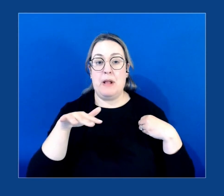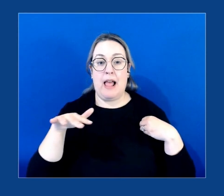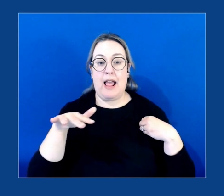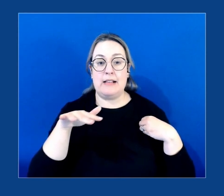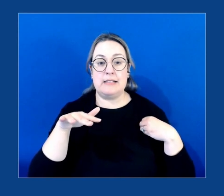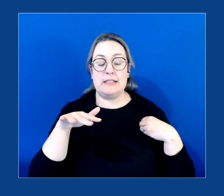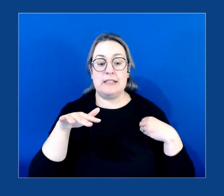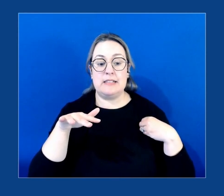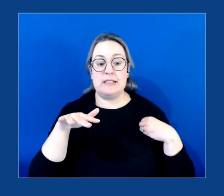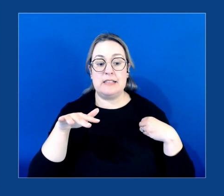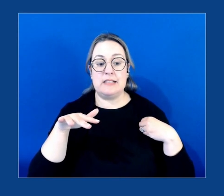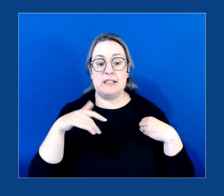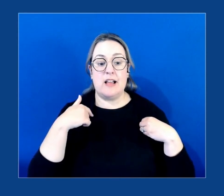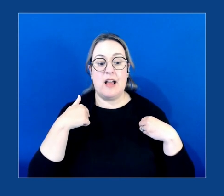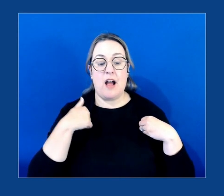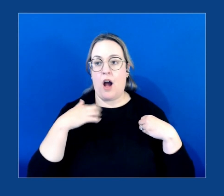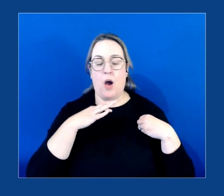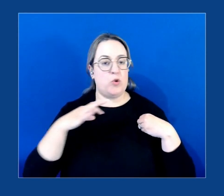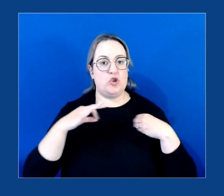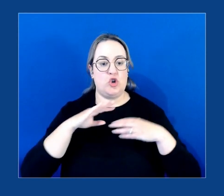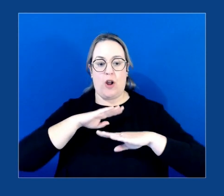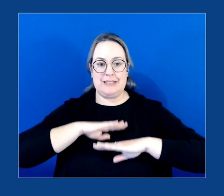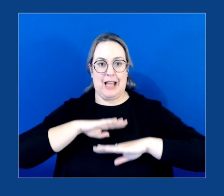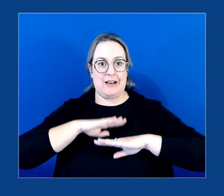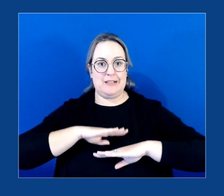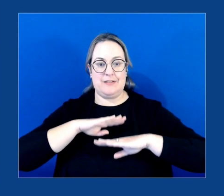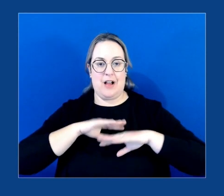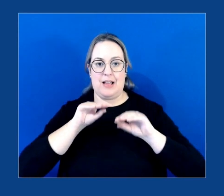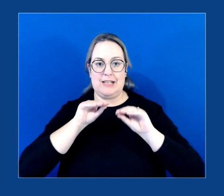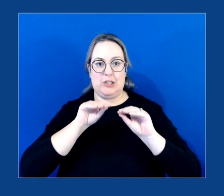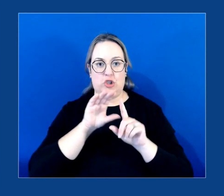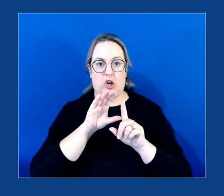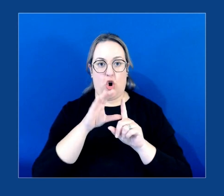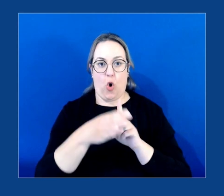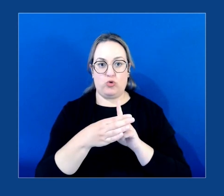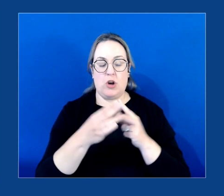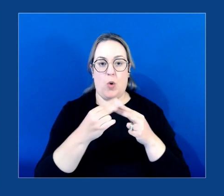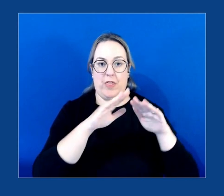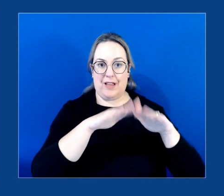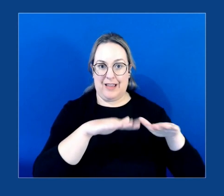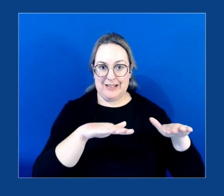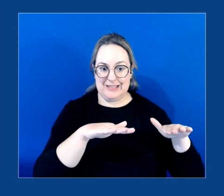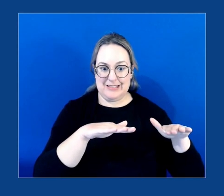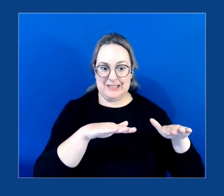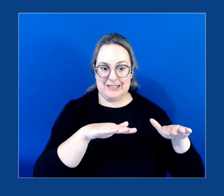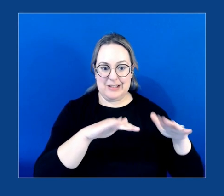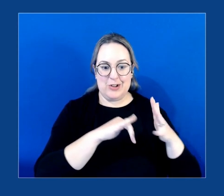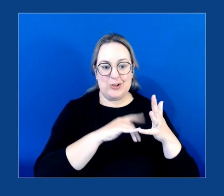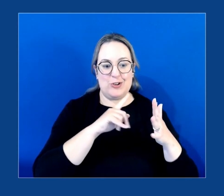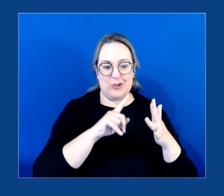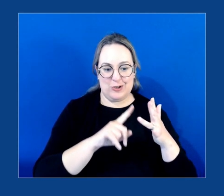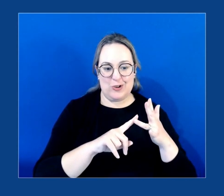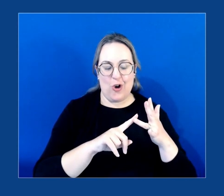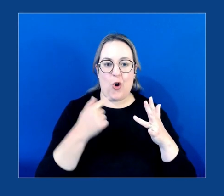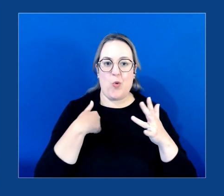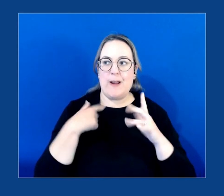not being satisfied in teaching cultural stuff for the kids, so we have come with the Milbury.